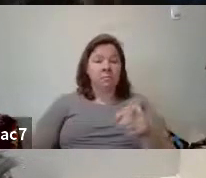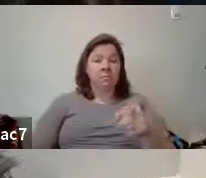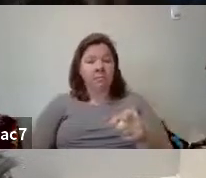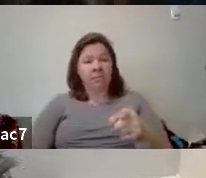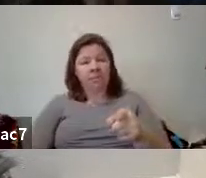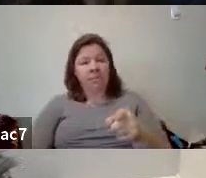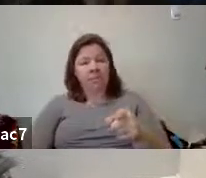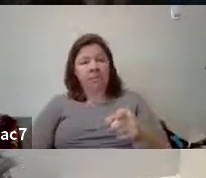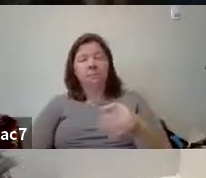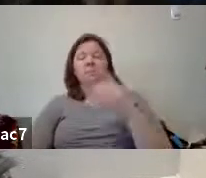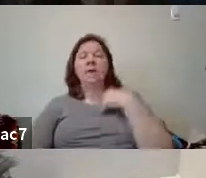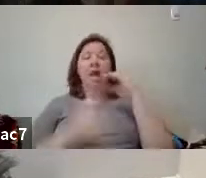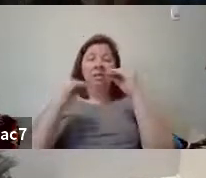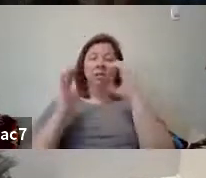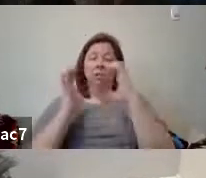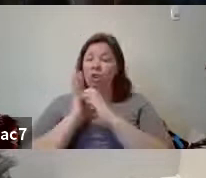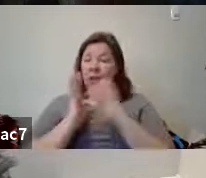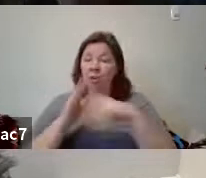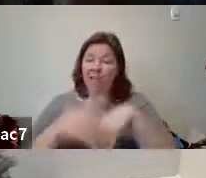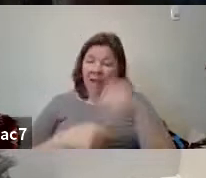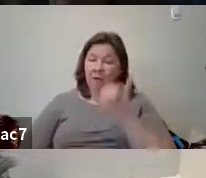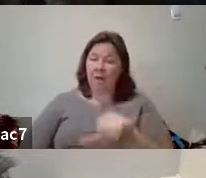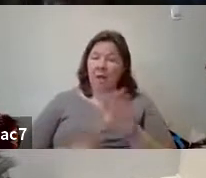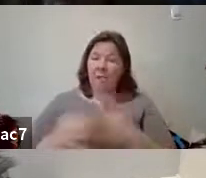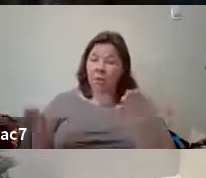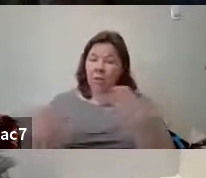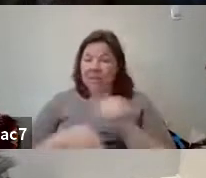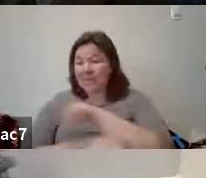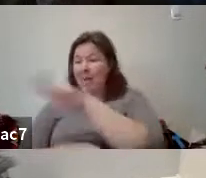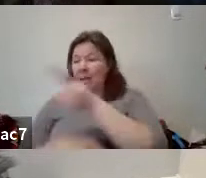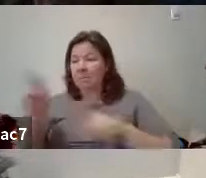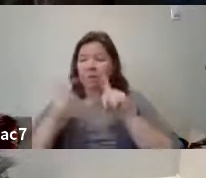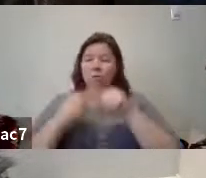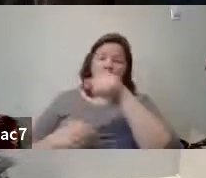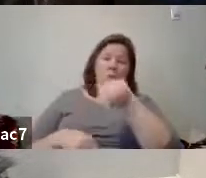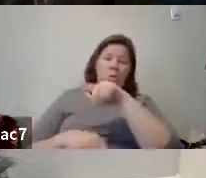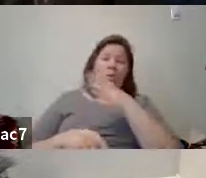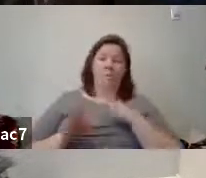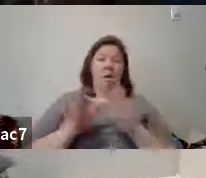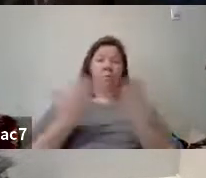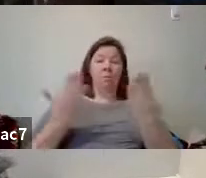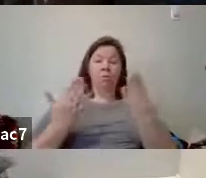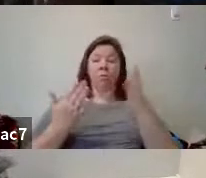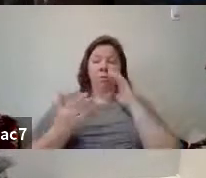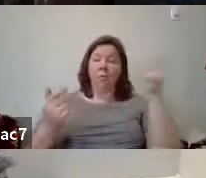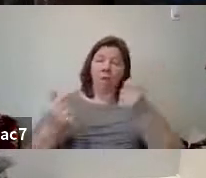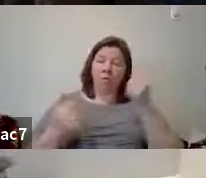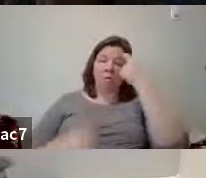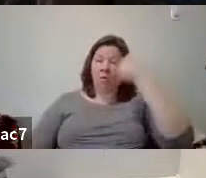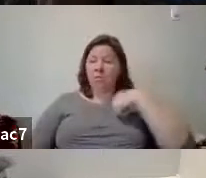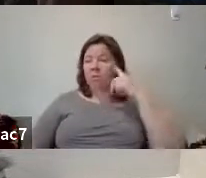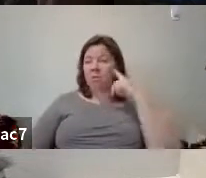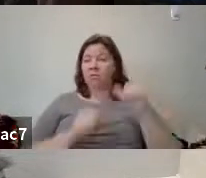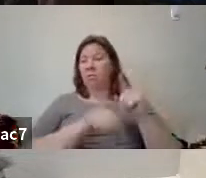teach chapters out of these books, and I can send people to those, and my books will be a residual source of income